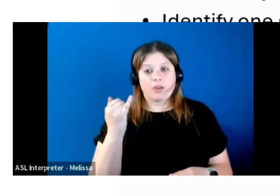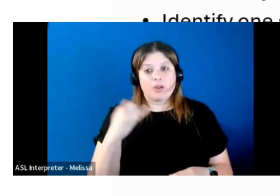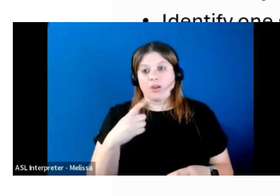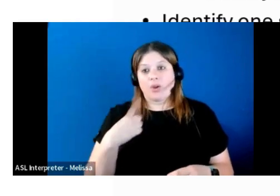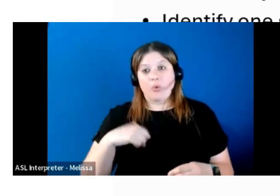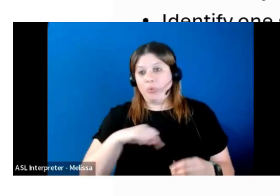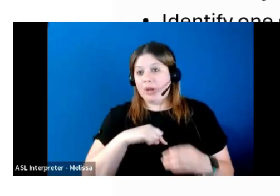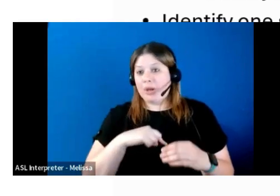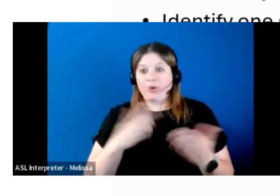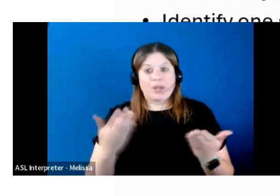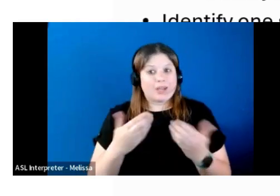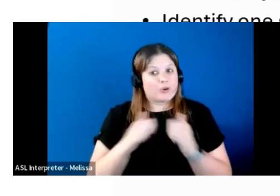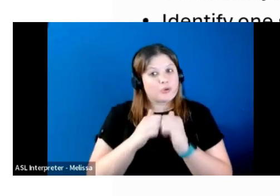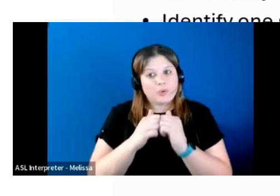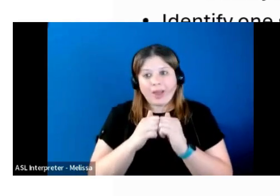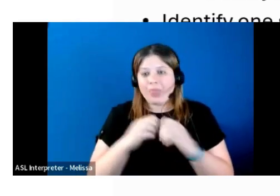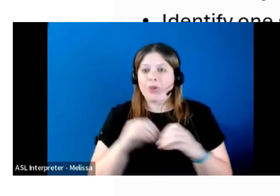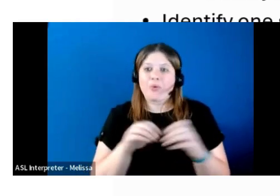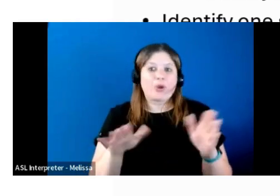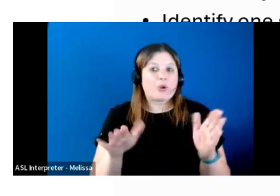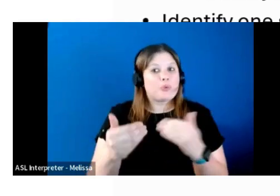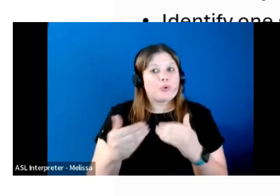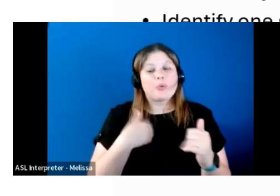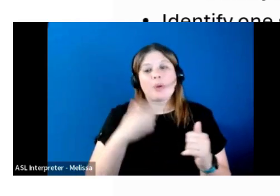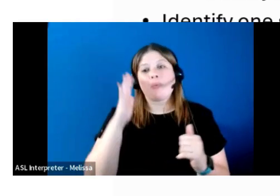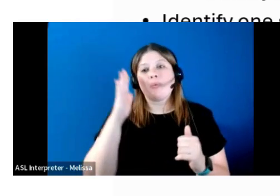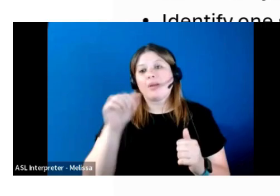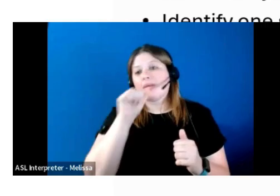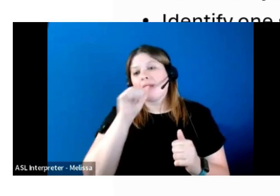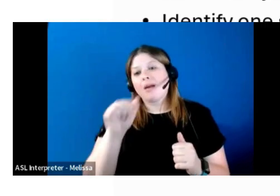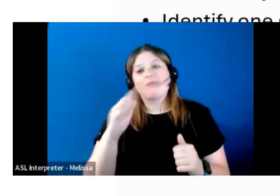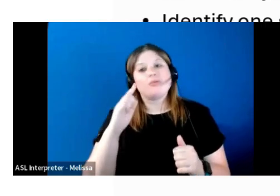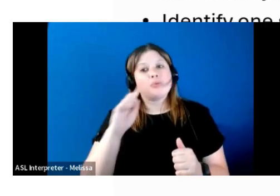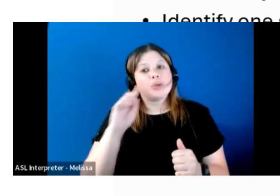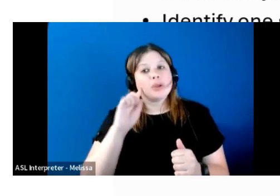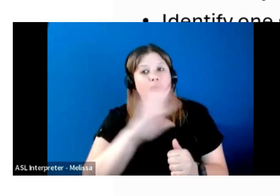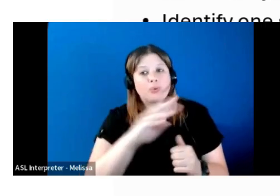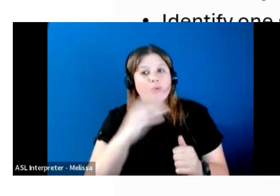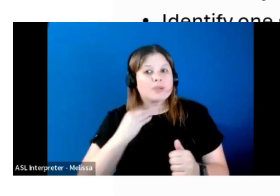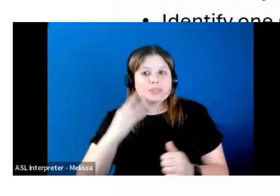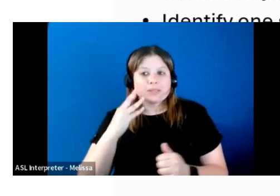the experience was for you. So I hope you'll reflect